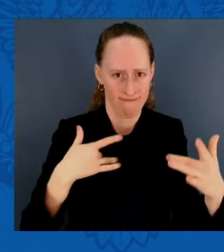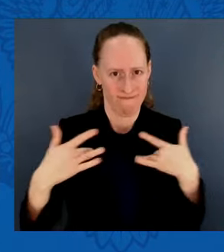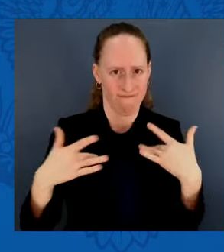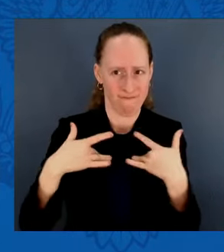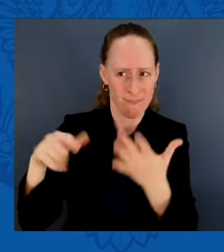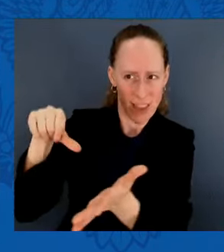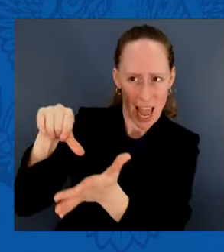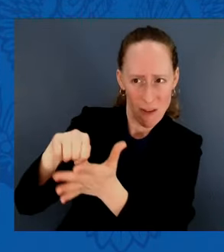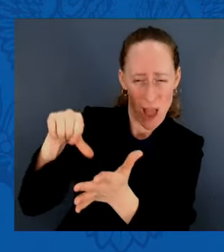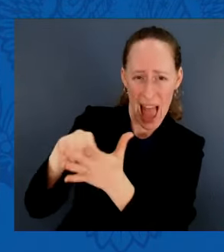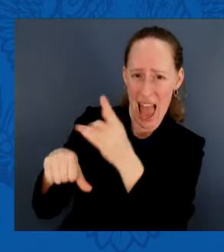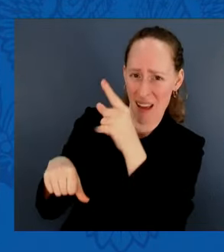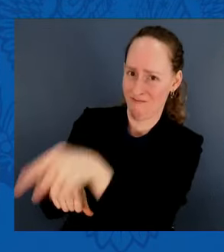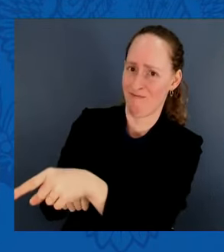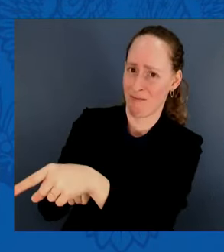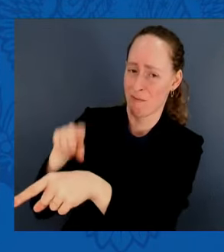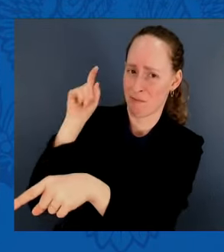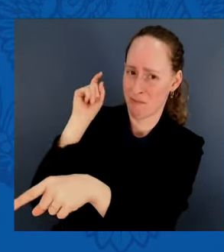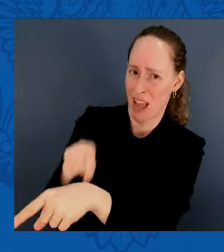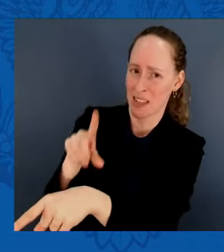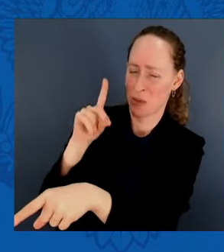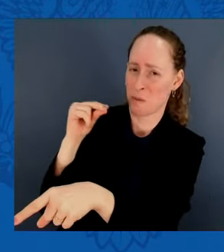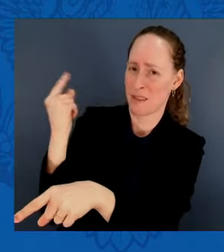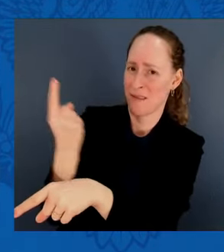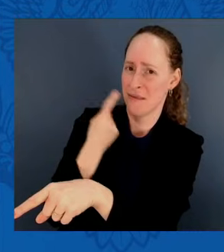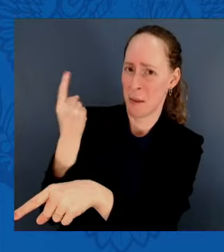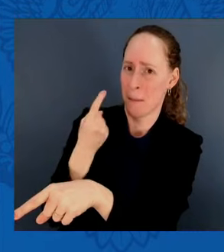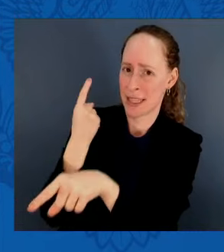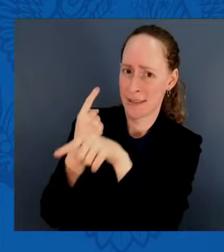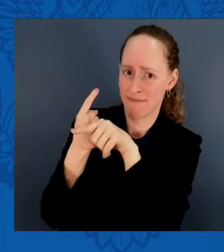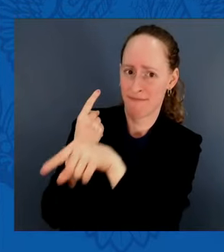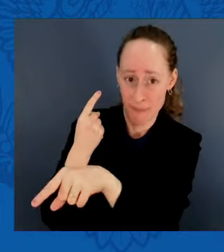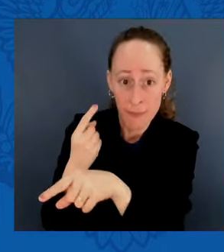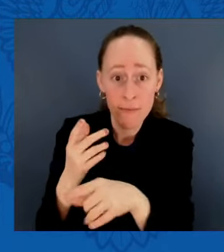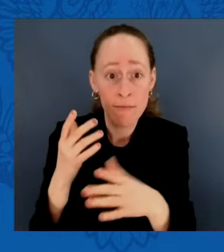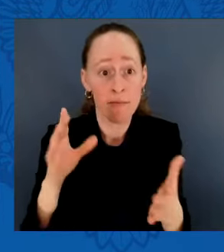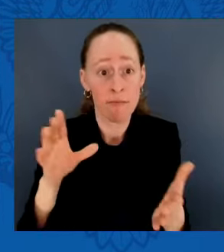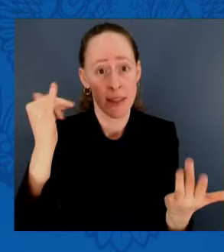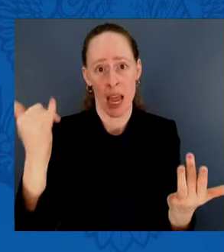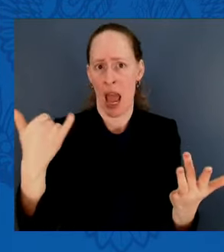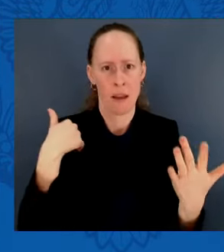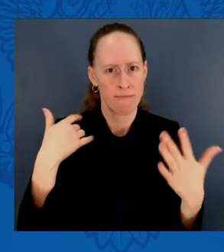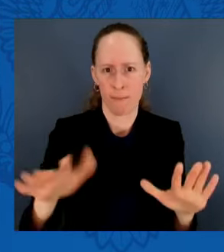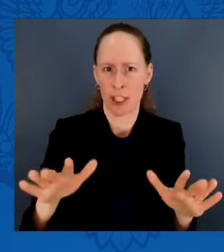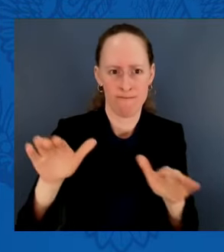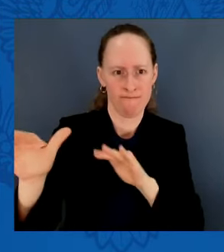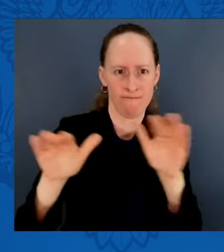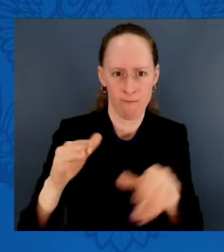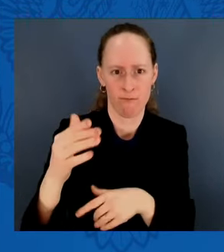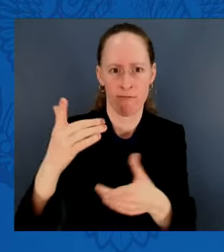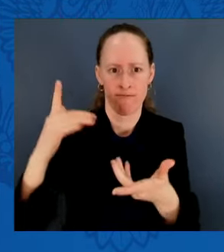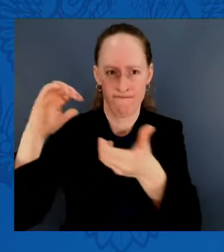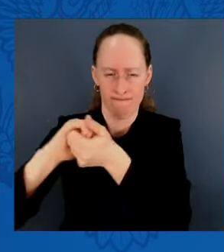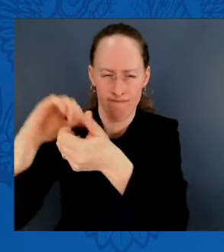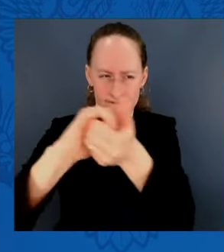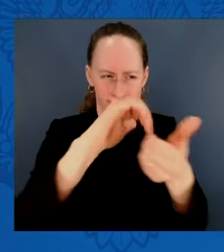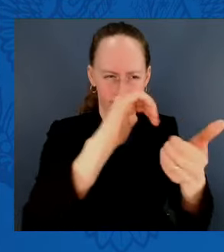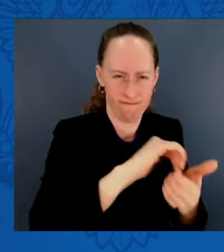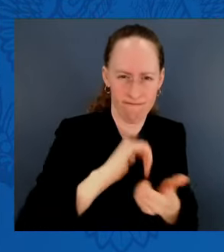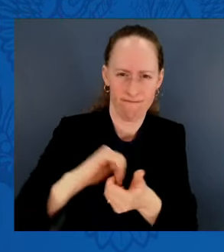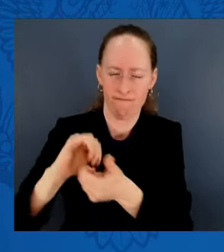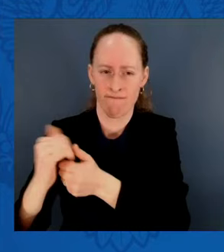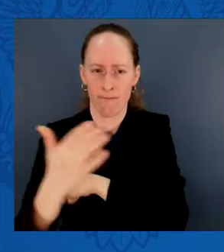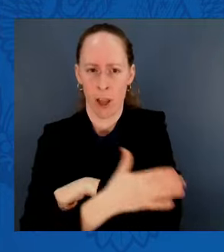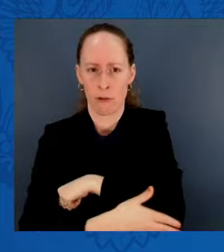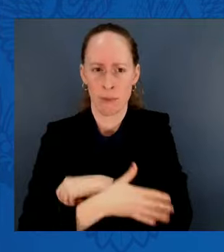more than a dozen countries to defend international shipping and freedom of navigation in the Red Sea. I've ordered strikes to